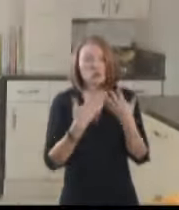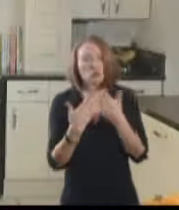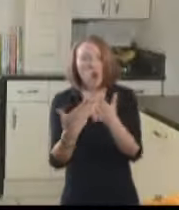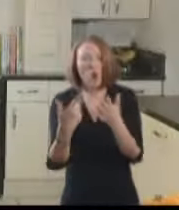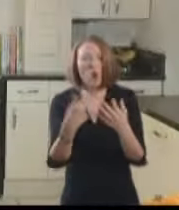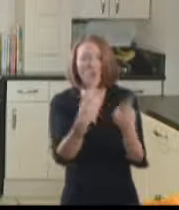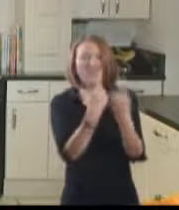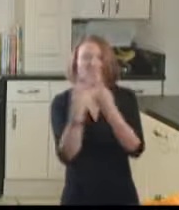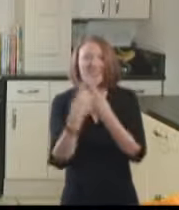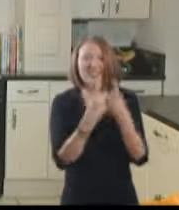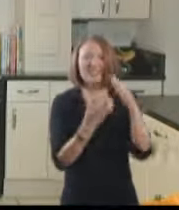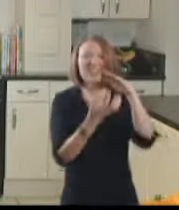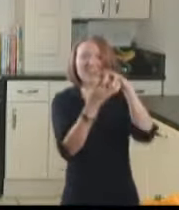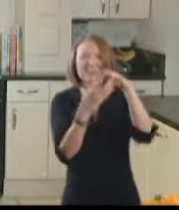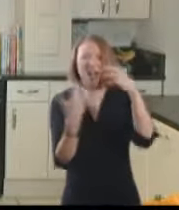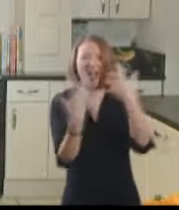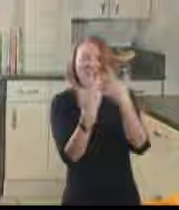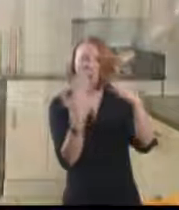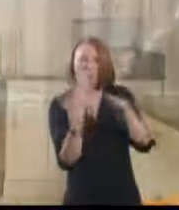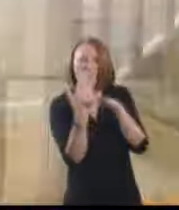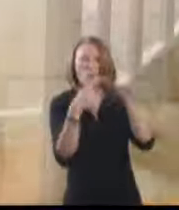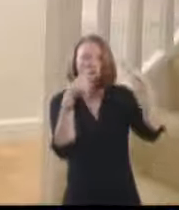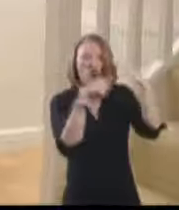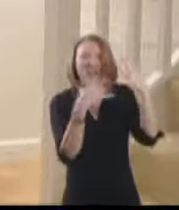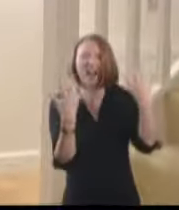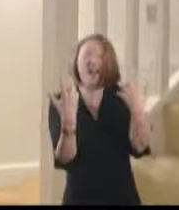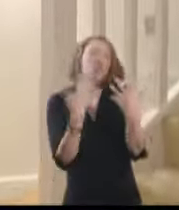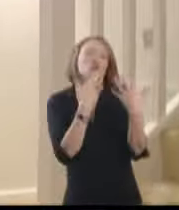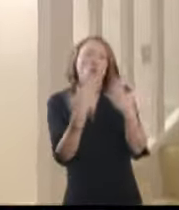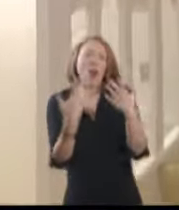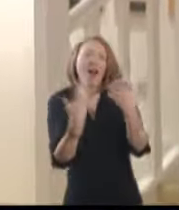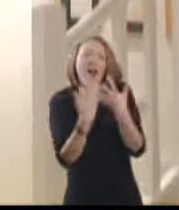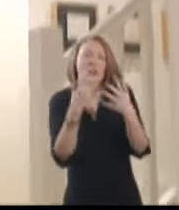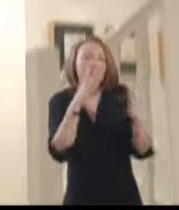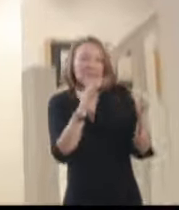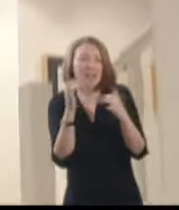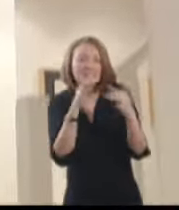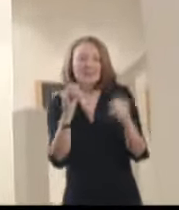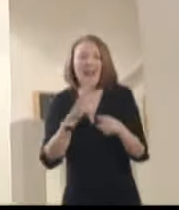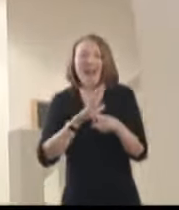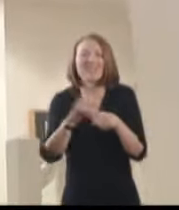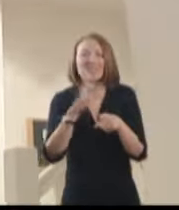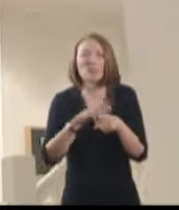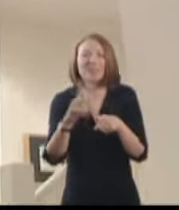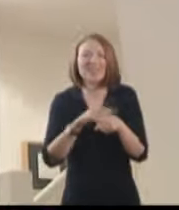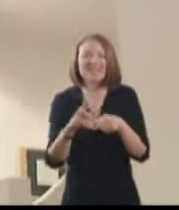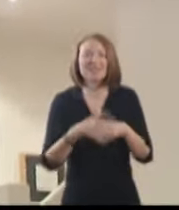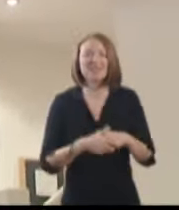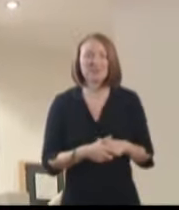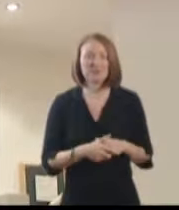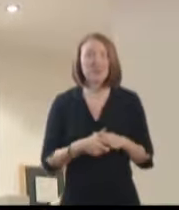This DVD will show you how the products work and how to test them on a weekly basis.